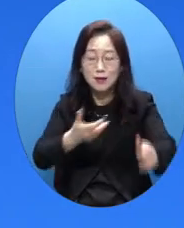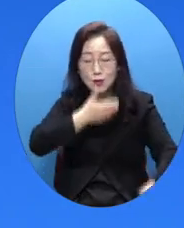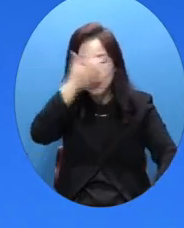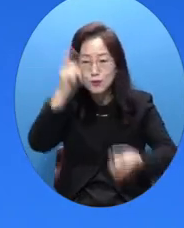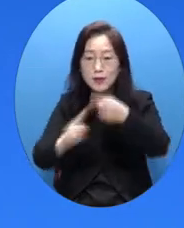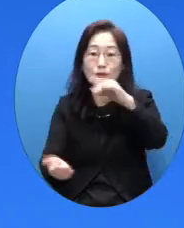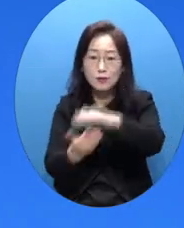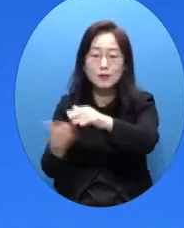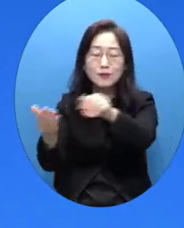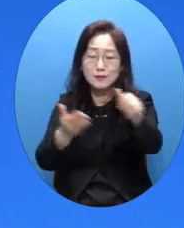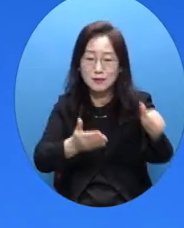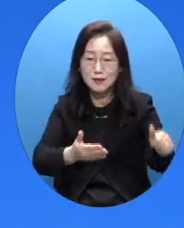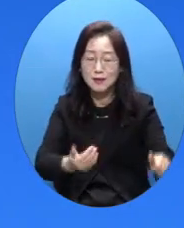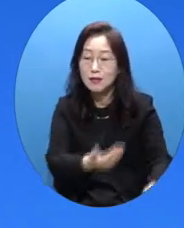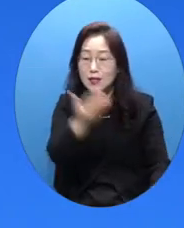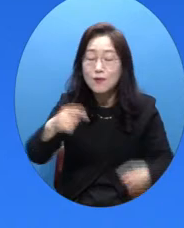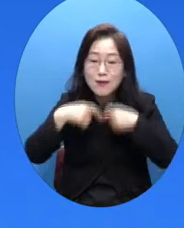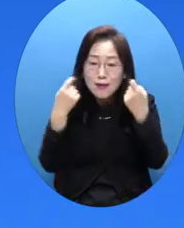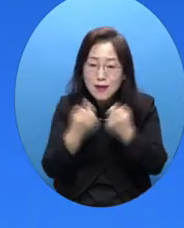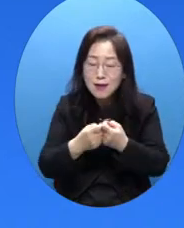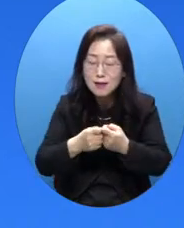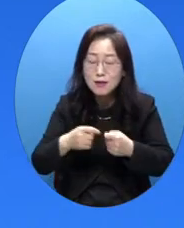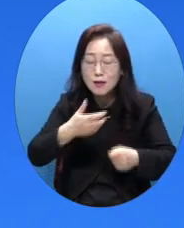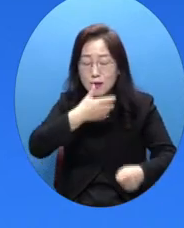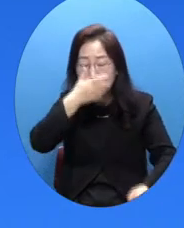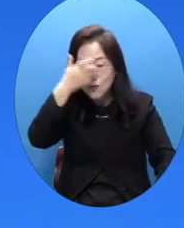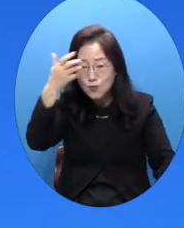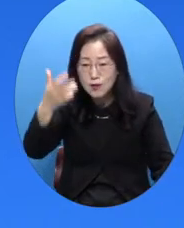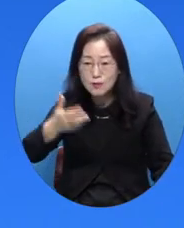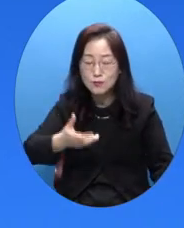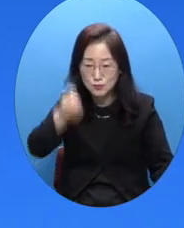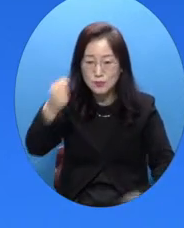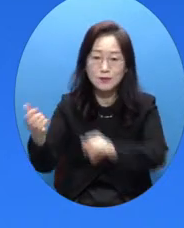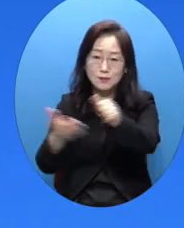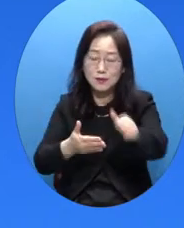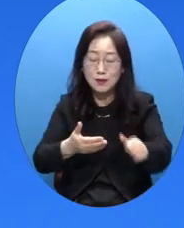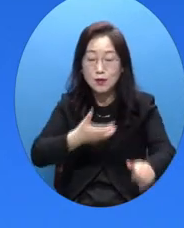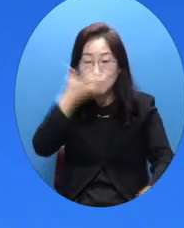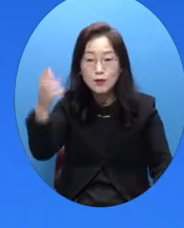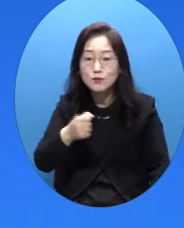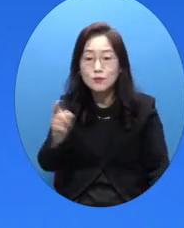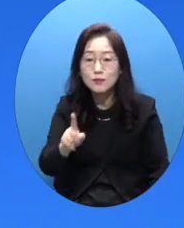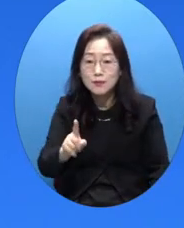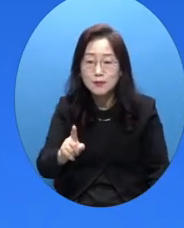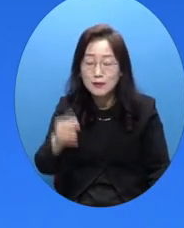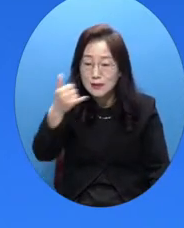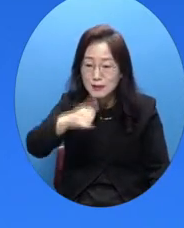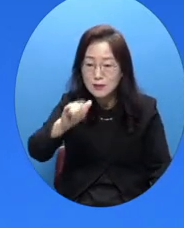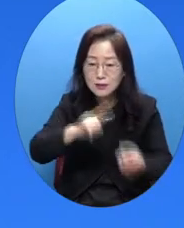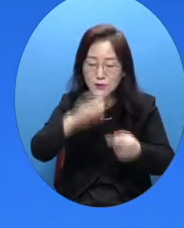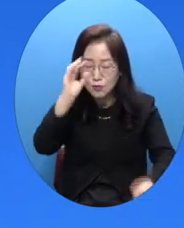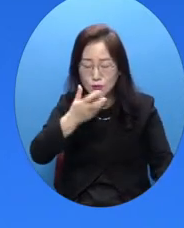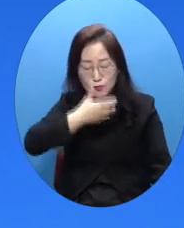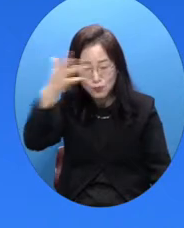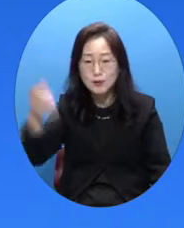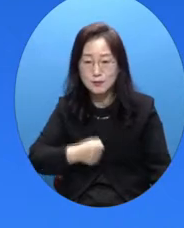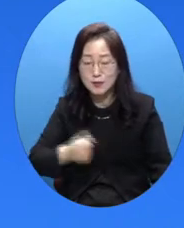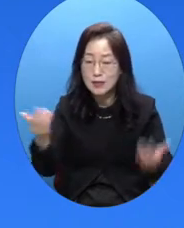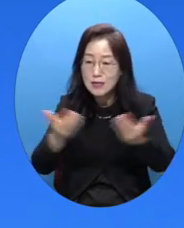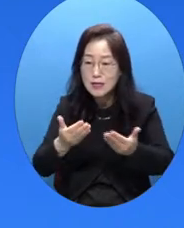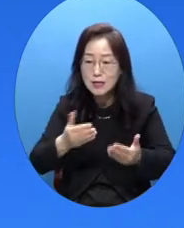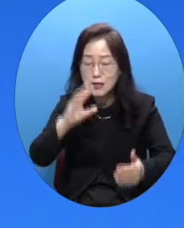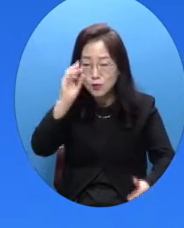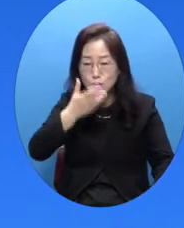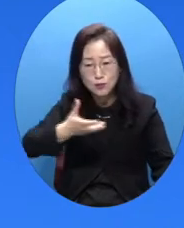will dream of holy dreams and move forward what kind of dreams do you have today